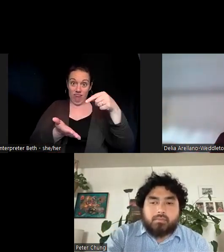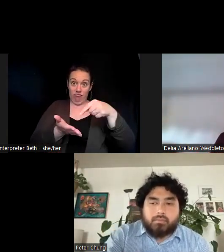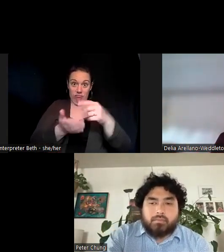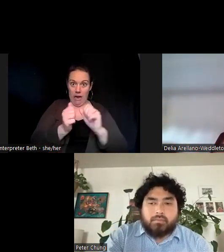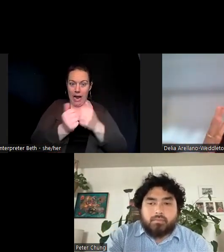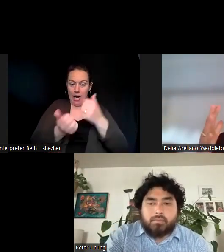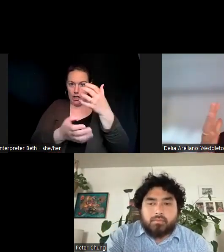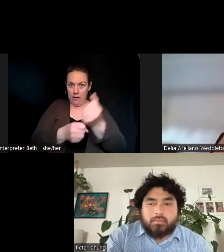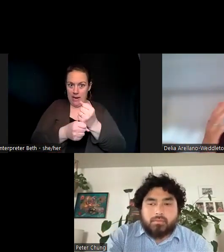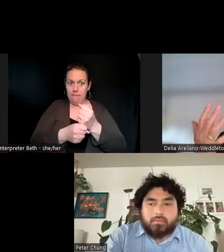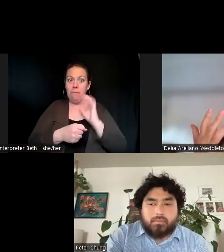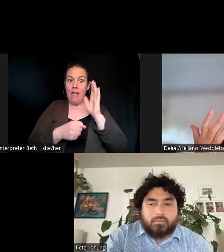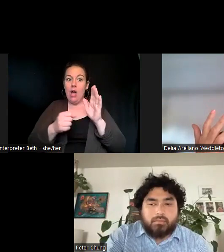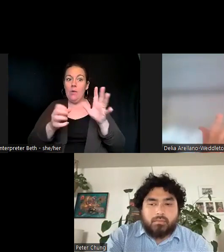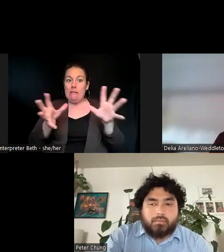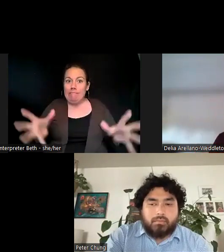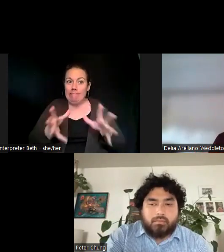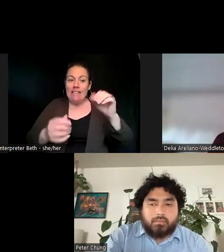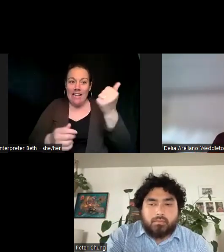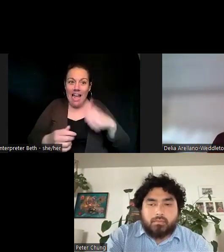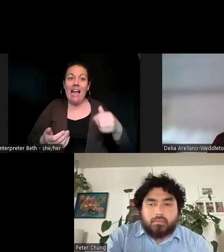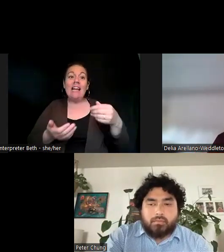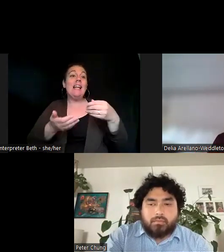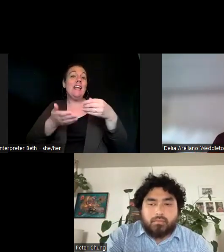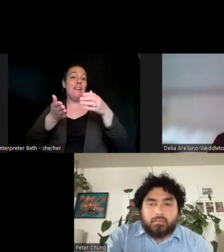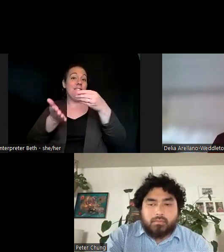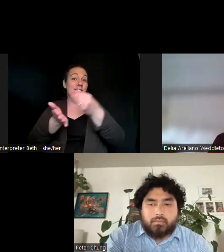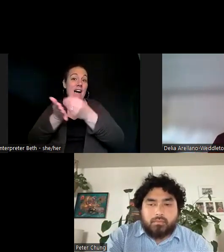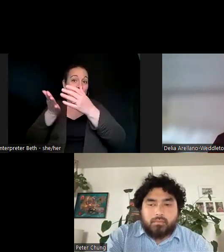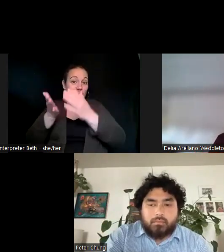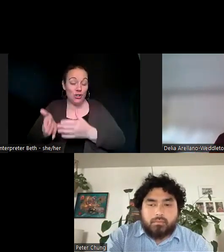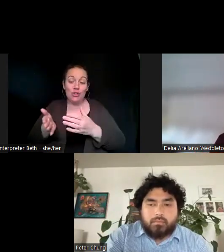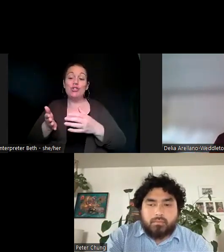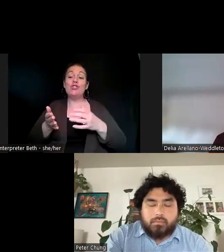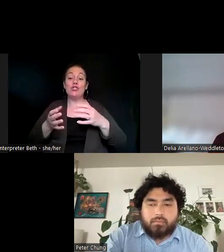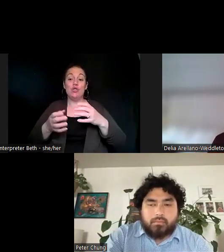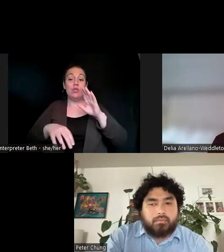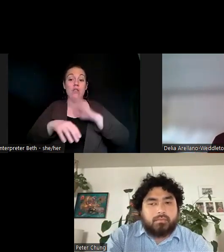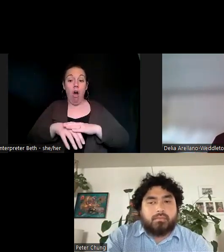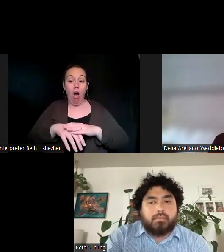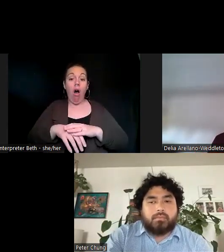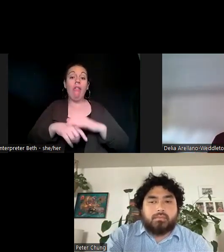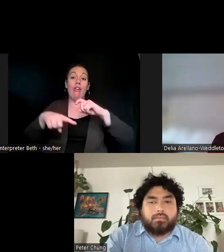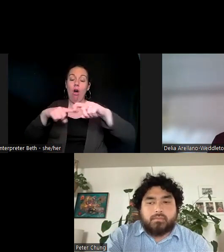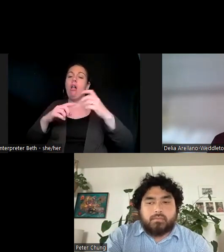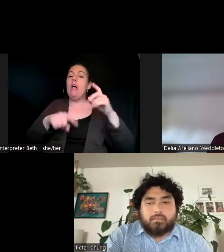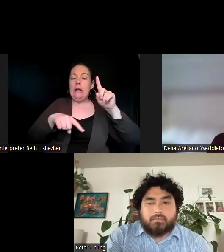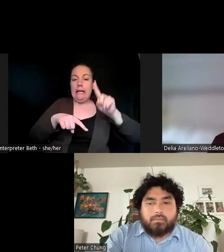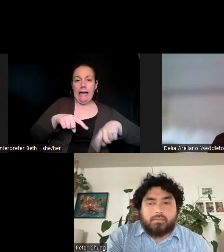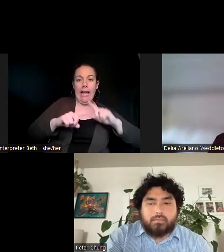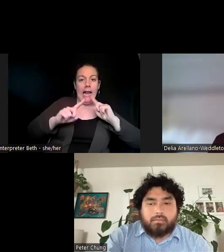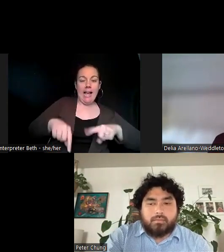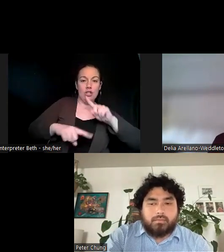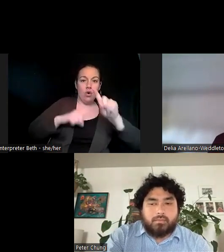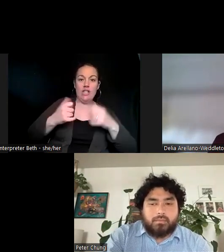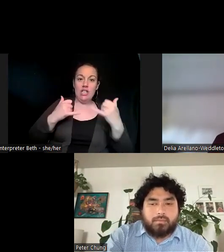to urge any funder that's on the call to think about it. And this is really one of the reasons we wanted to do this call. There is still time,